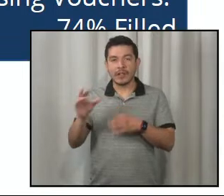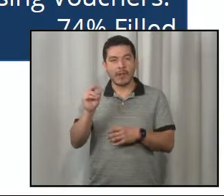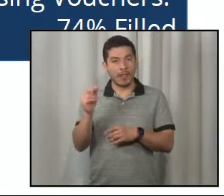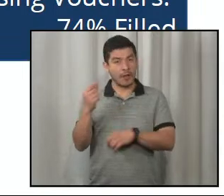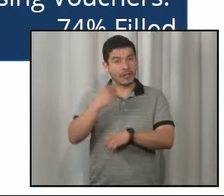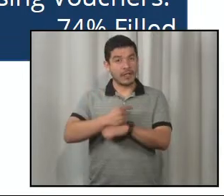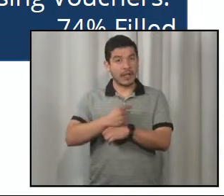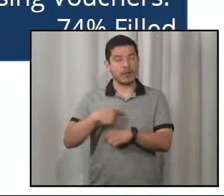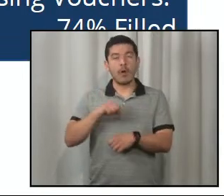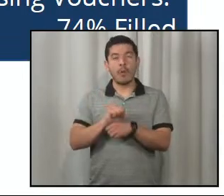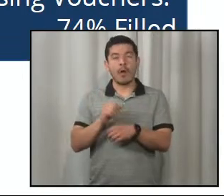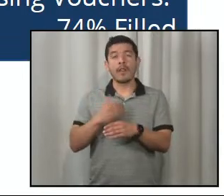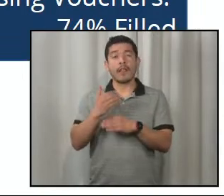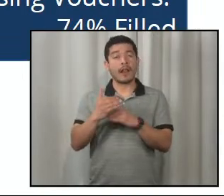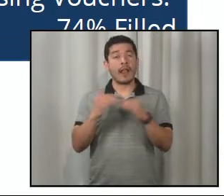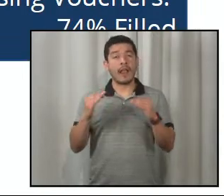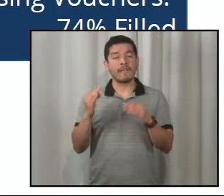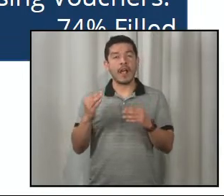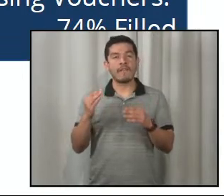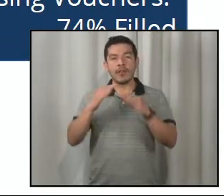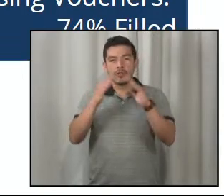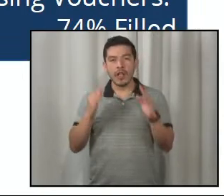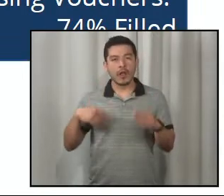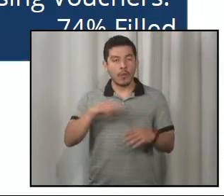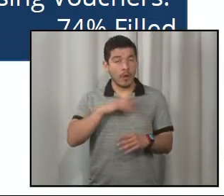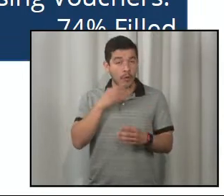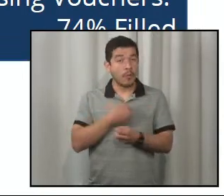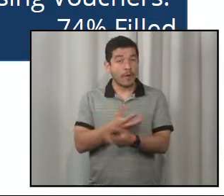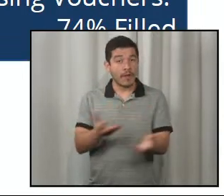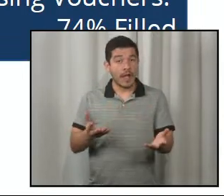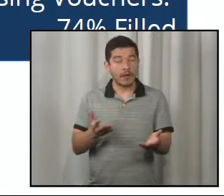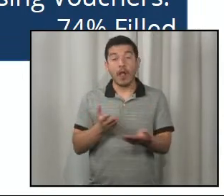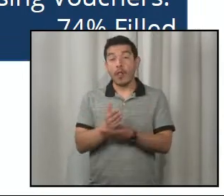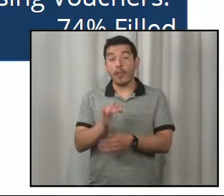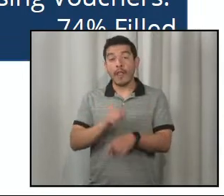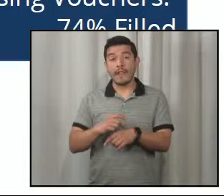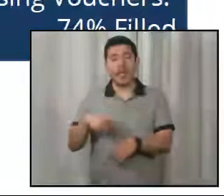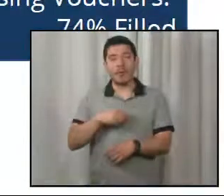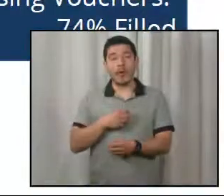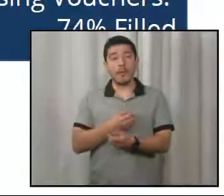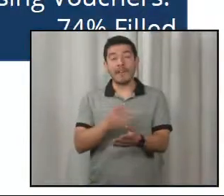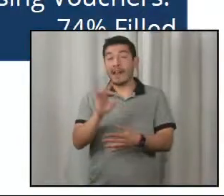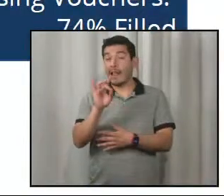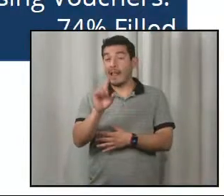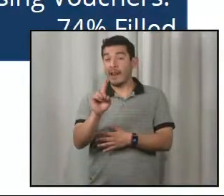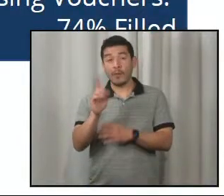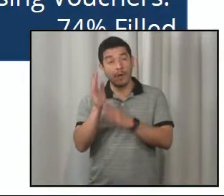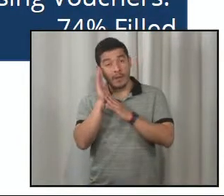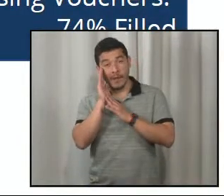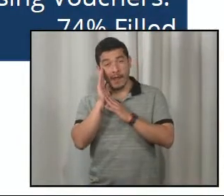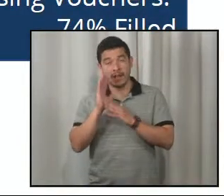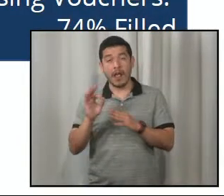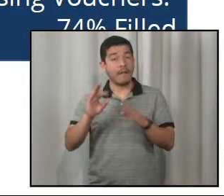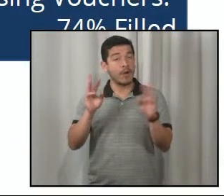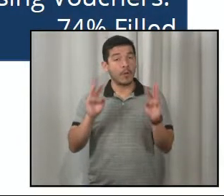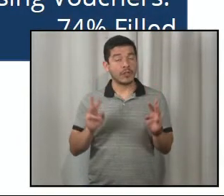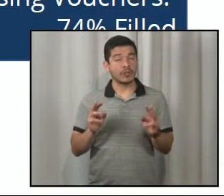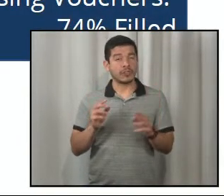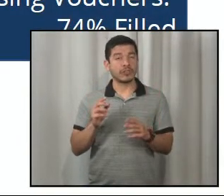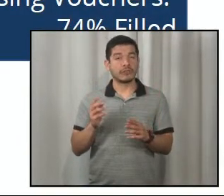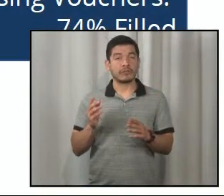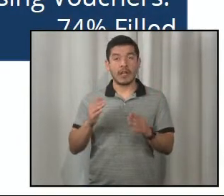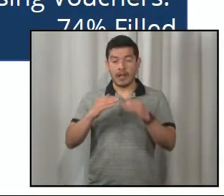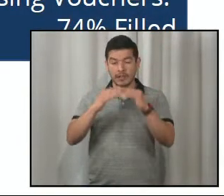on the next level of shelter we're going to provide. Through that time, we've provided 81 beds of winter shelter.